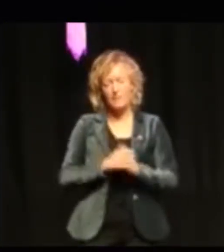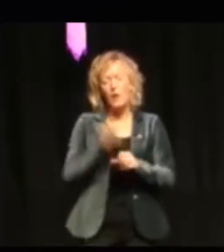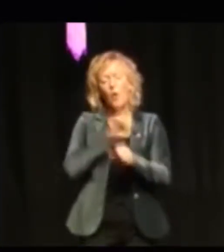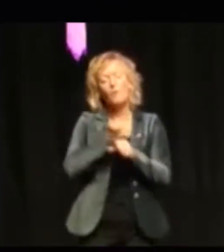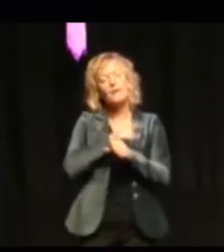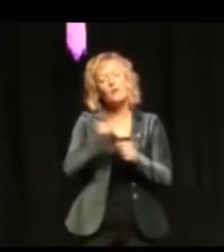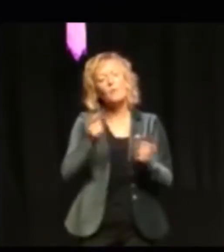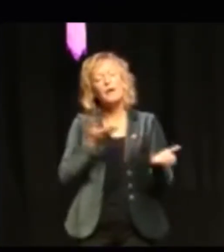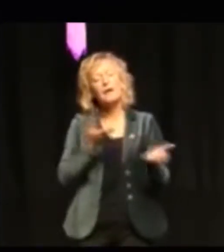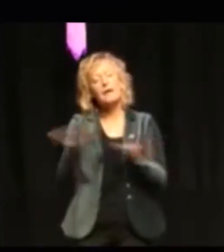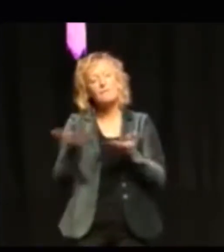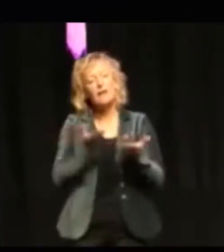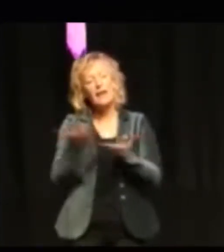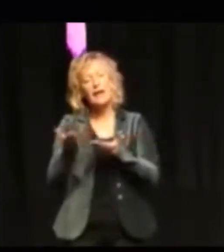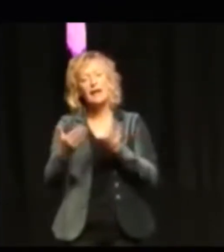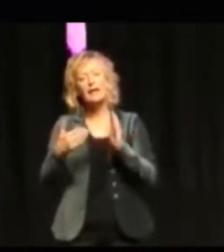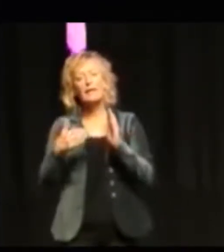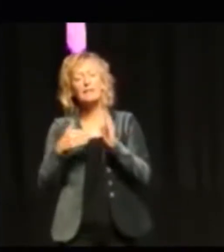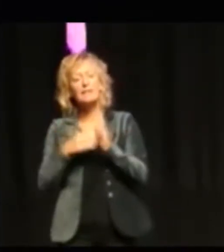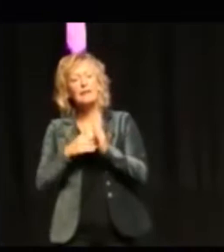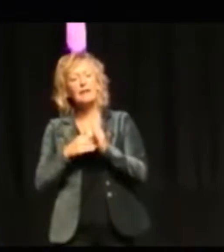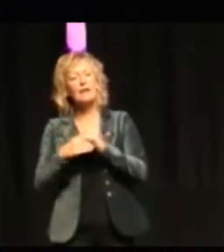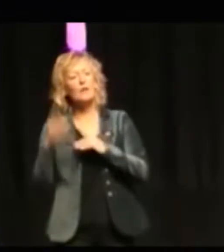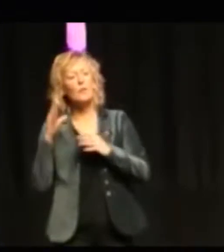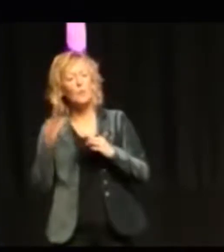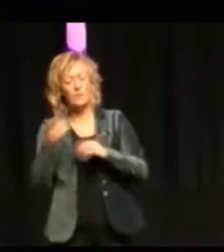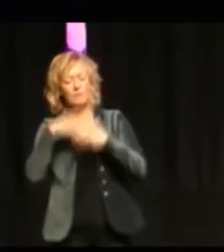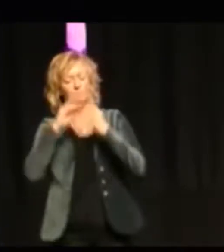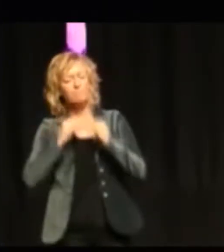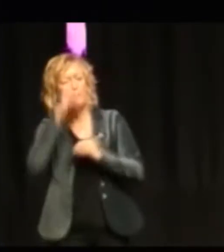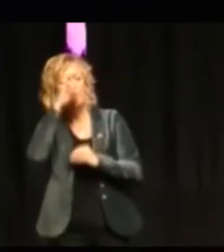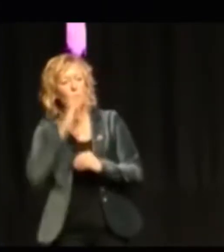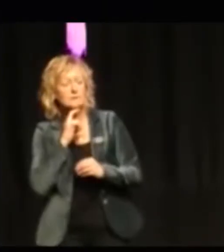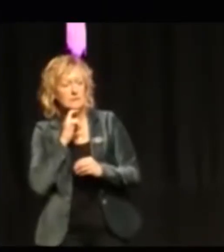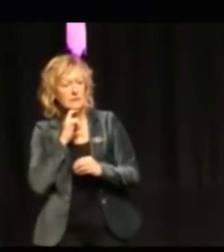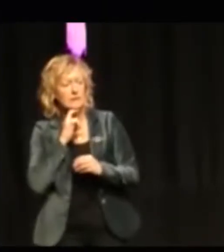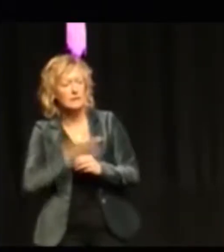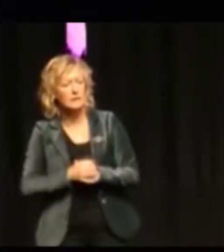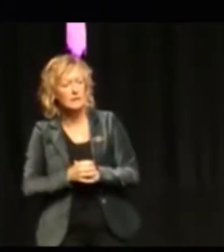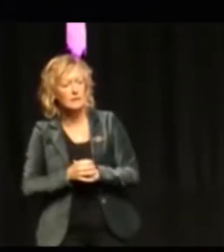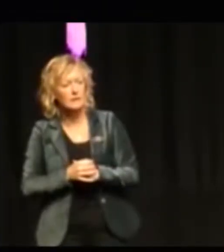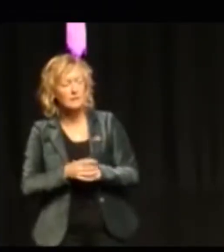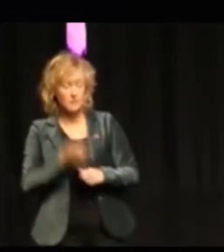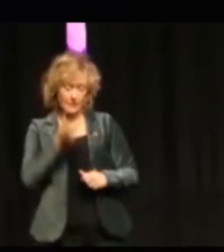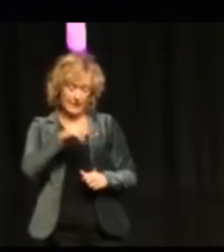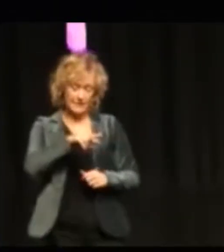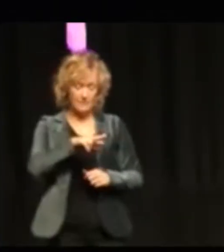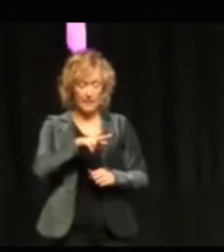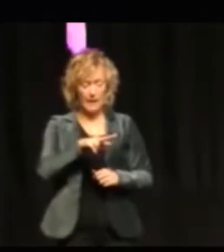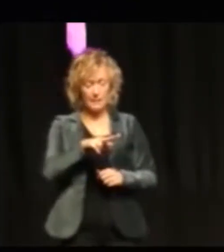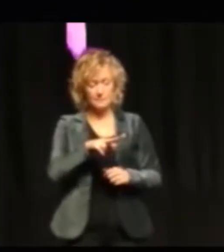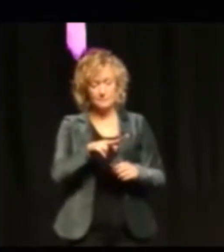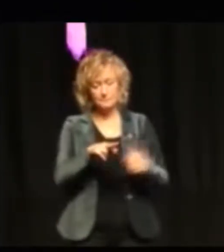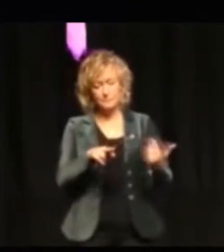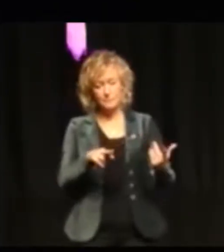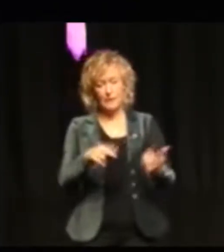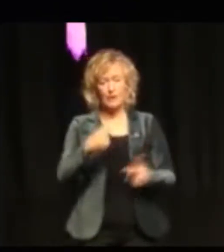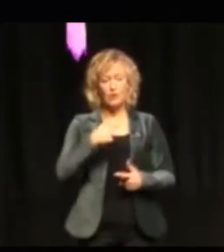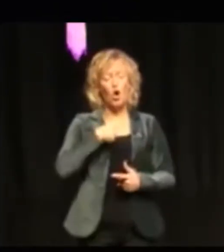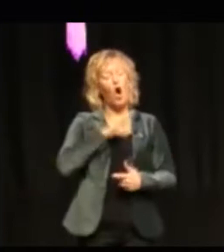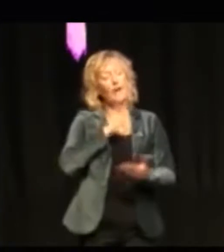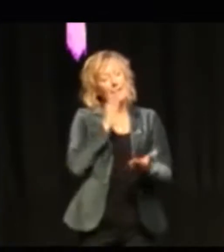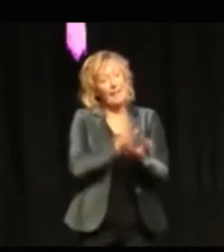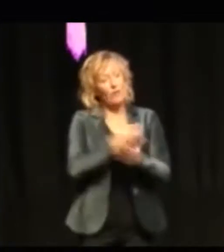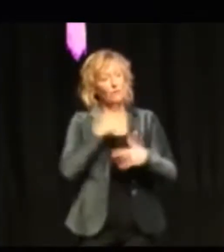to how we implement policy. So if the question is, I have a right to